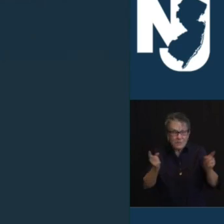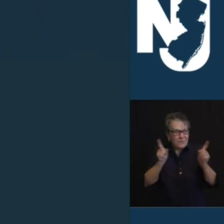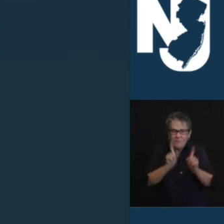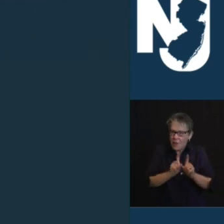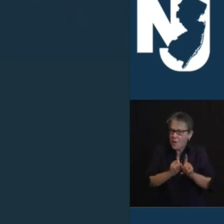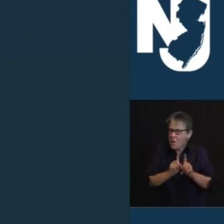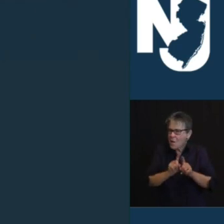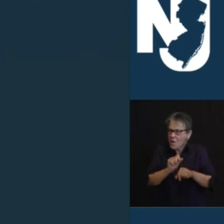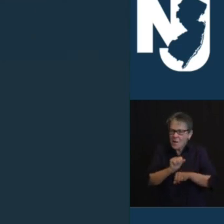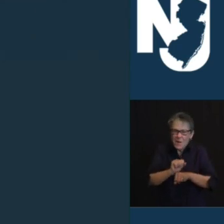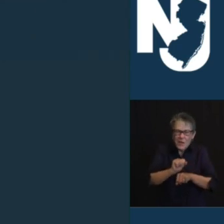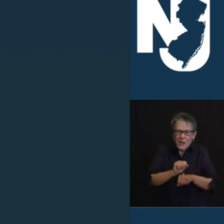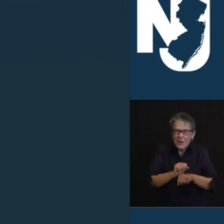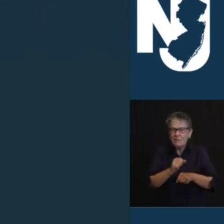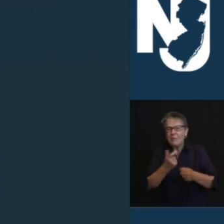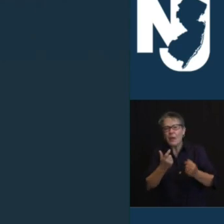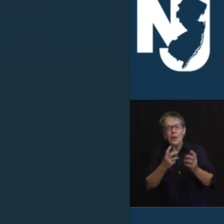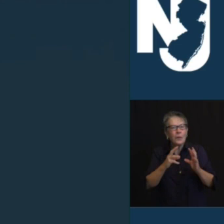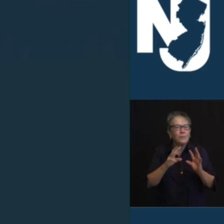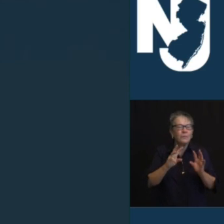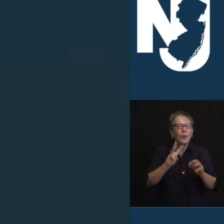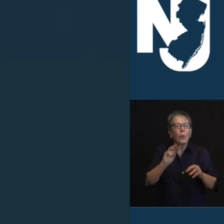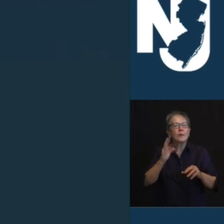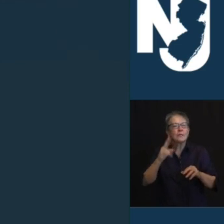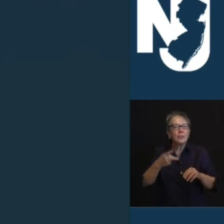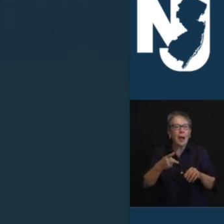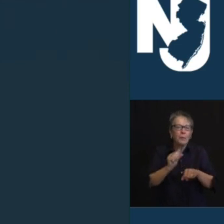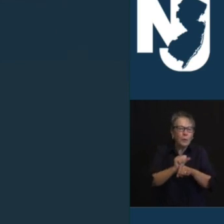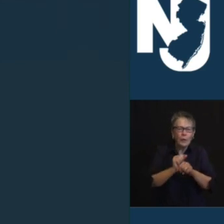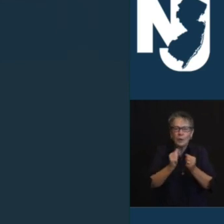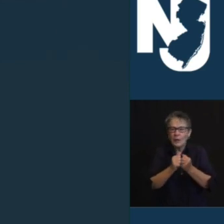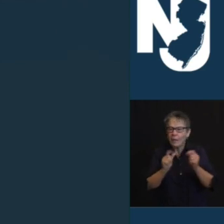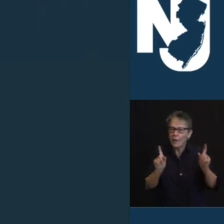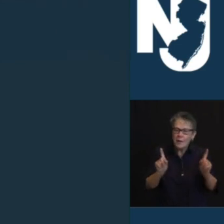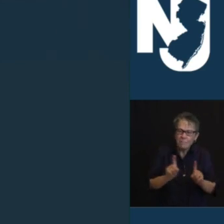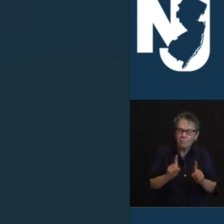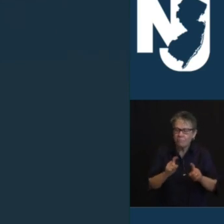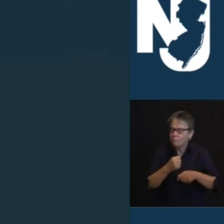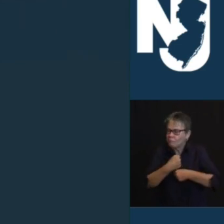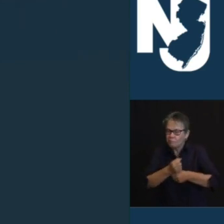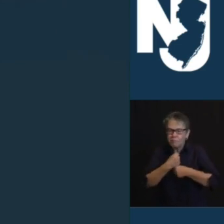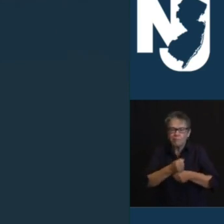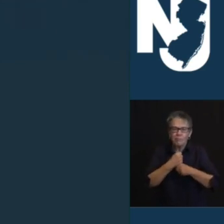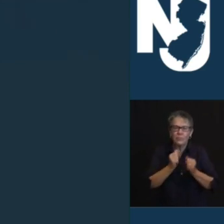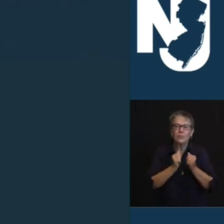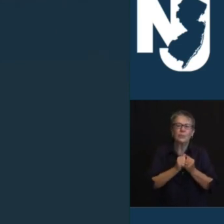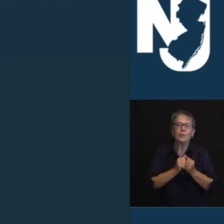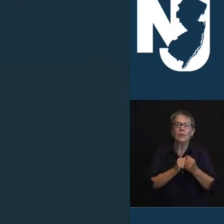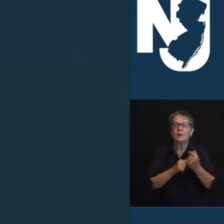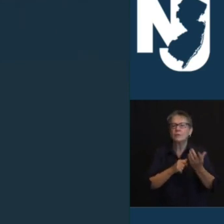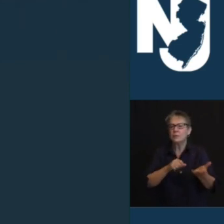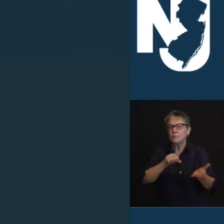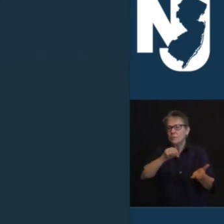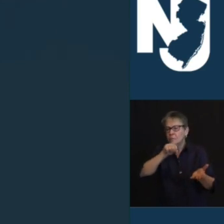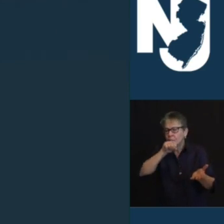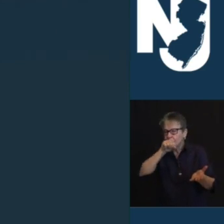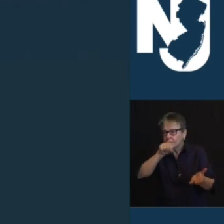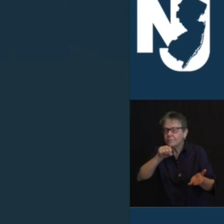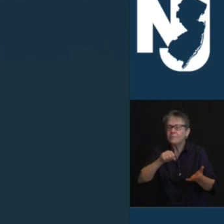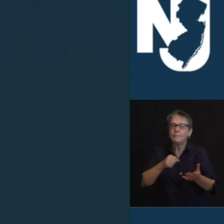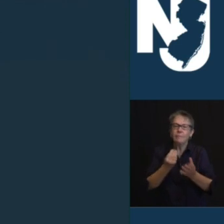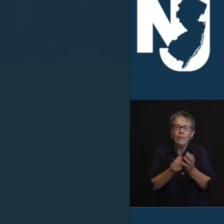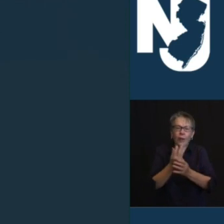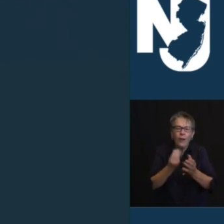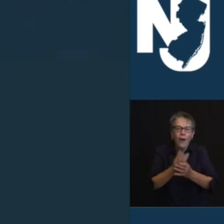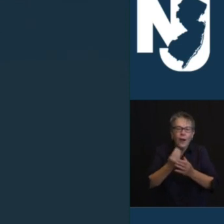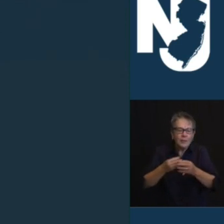workshop crafting furniture that they would then give to family and friends. Julie loved to garden and just as equally loved to can the literal